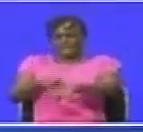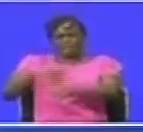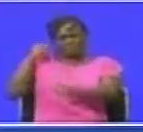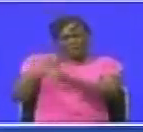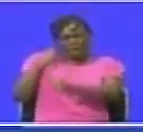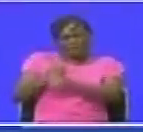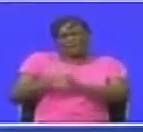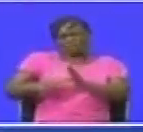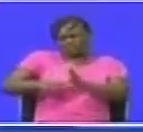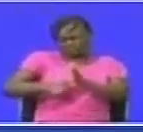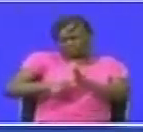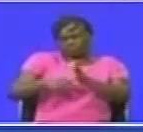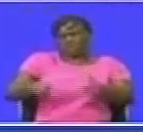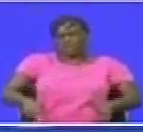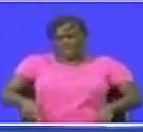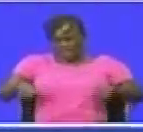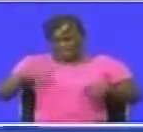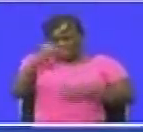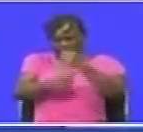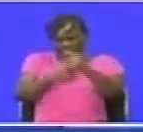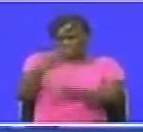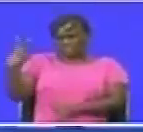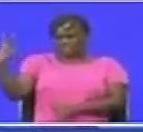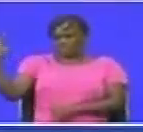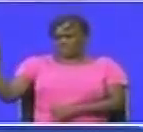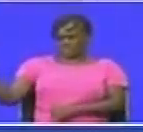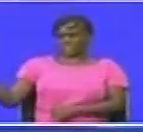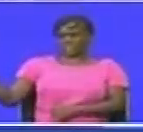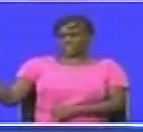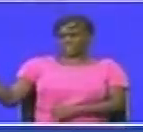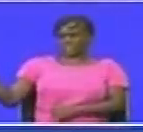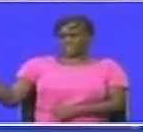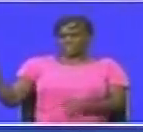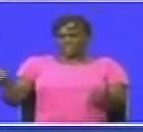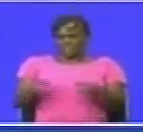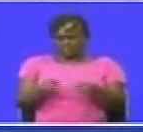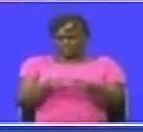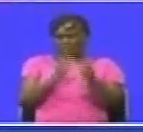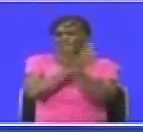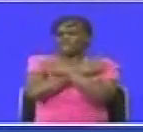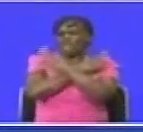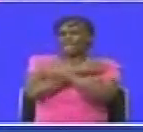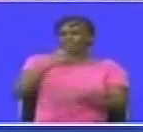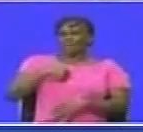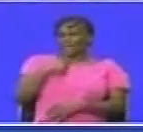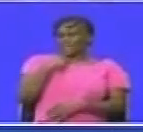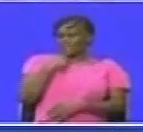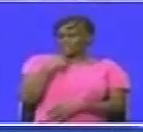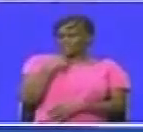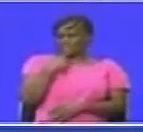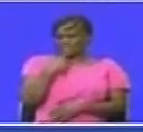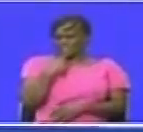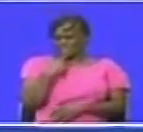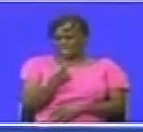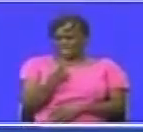lot in our lives. I've been with it 20 years, and there's colleagues of mine who left before they